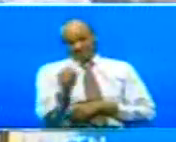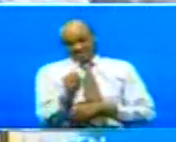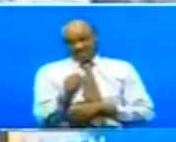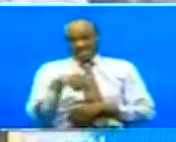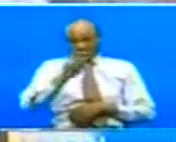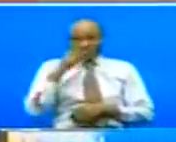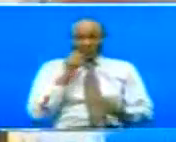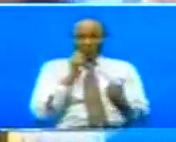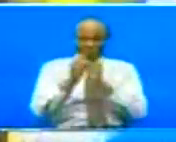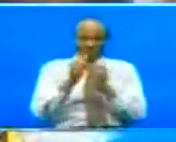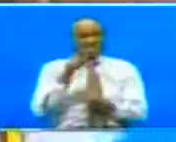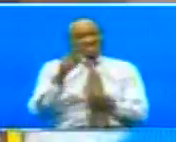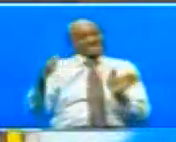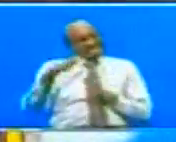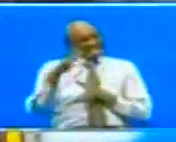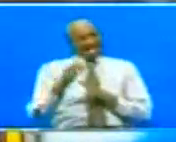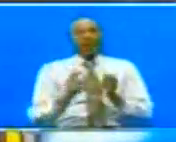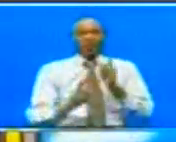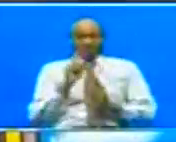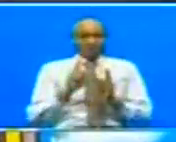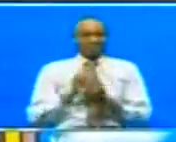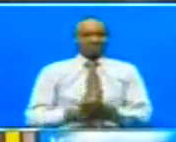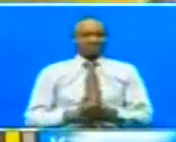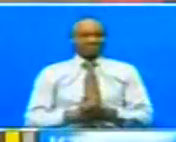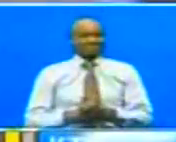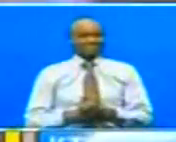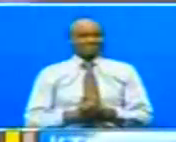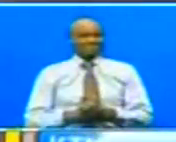154.8 kilometers being the competitive section.